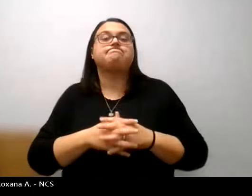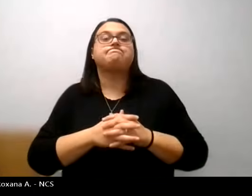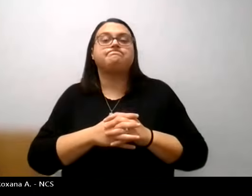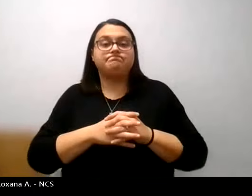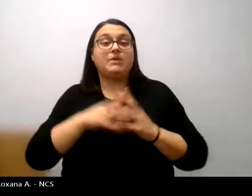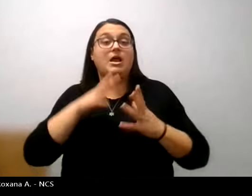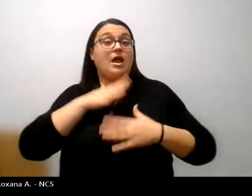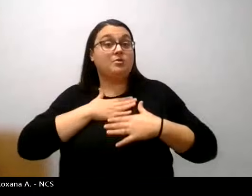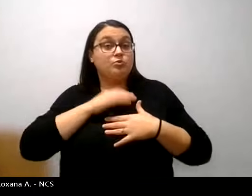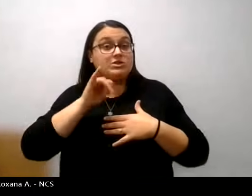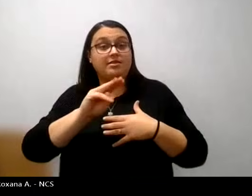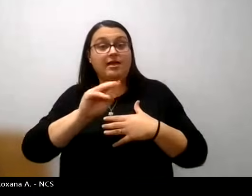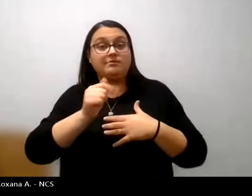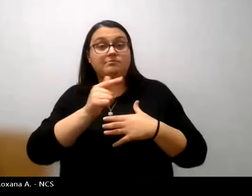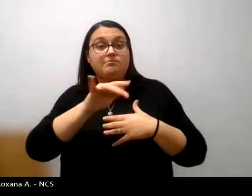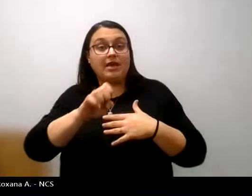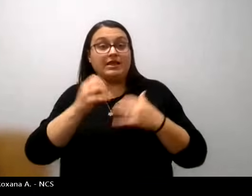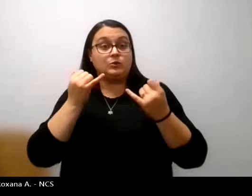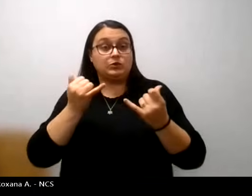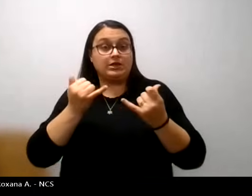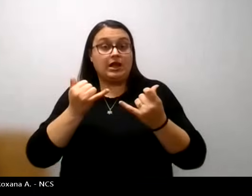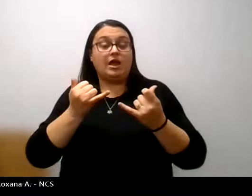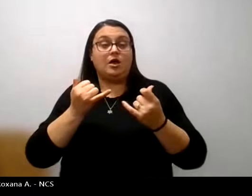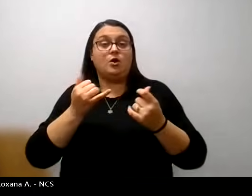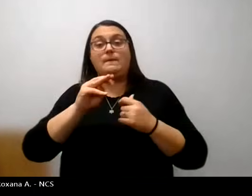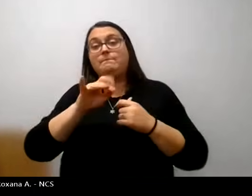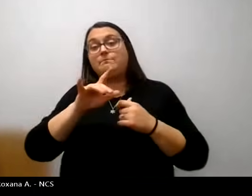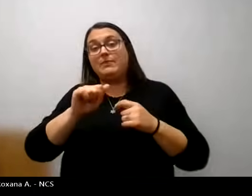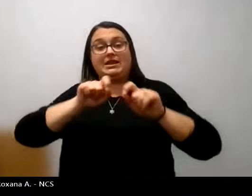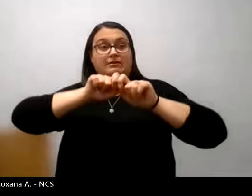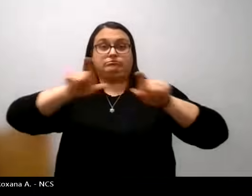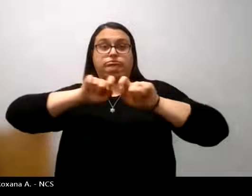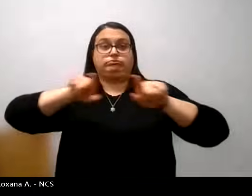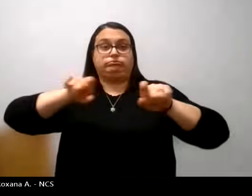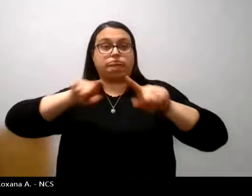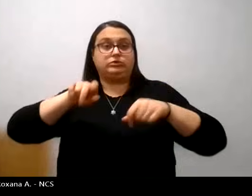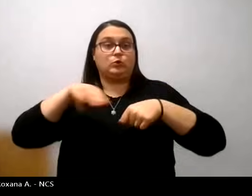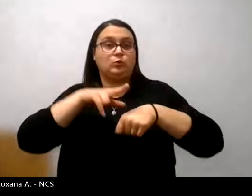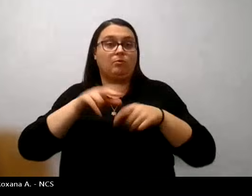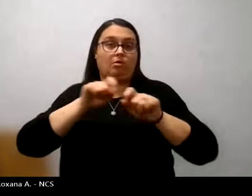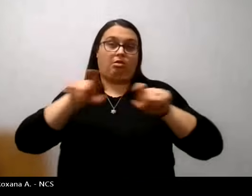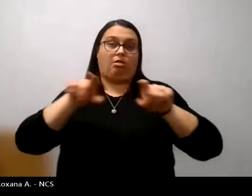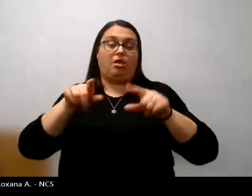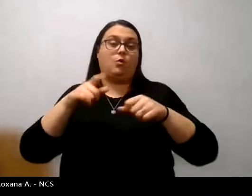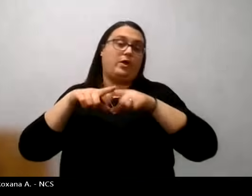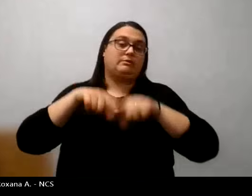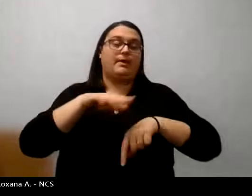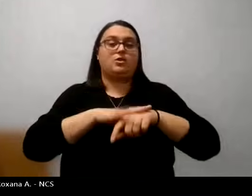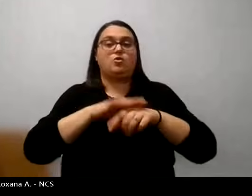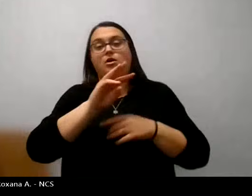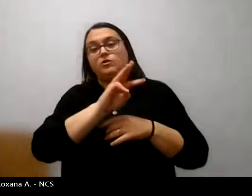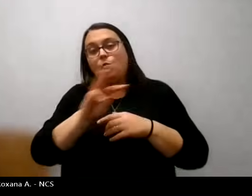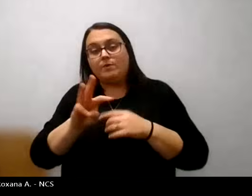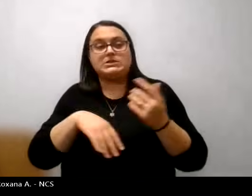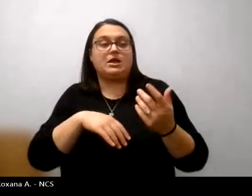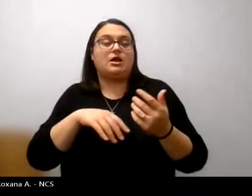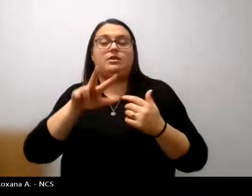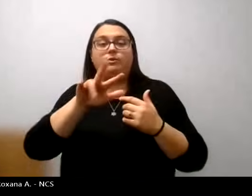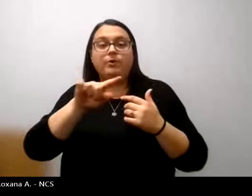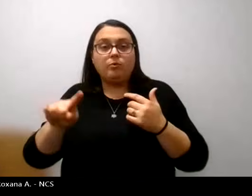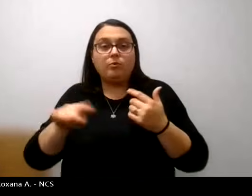Appreciate that, Maggie. We are putting out regular media advisories, so we'll rely heavily on our website, our